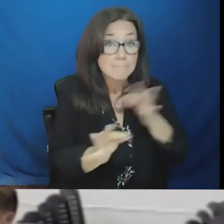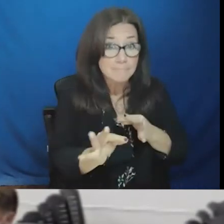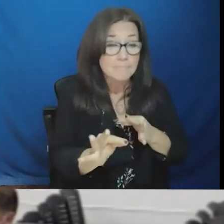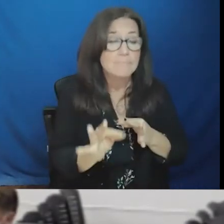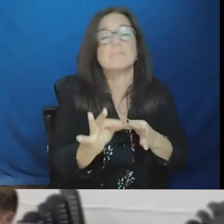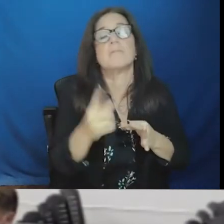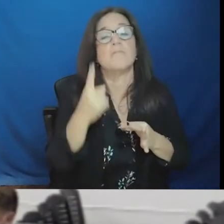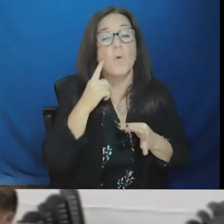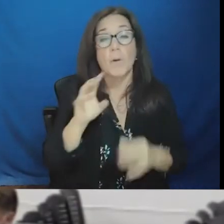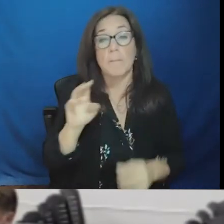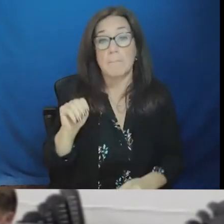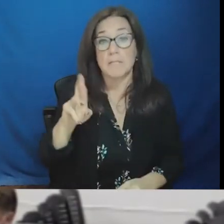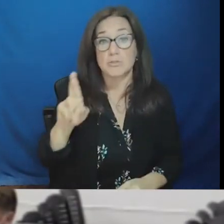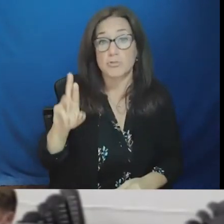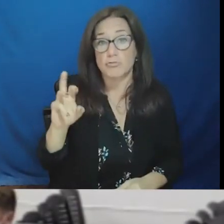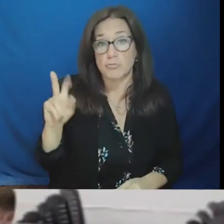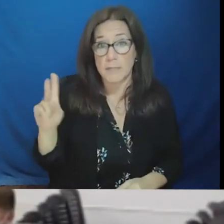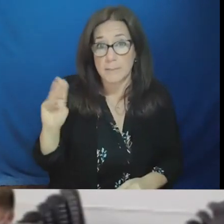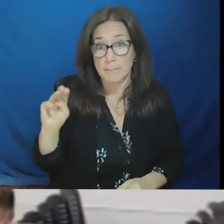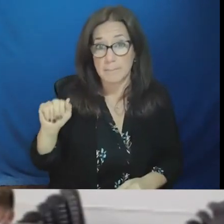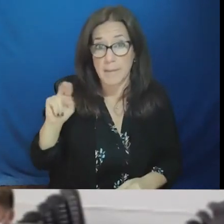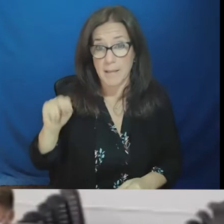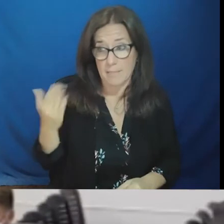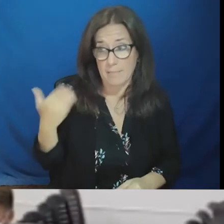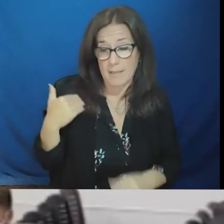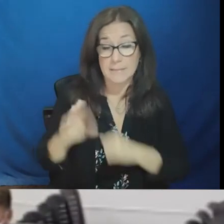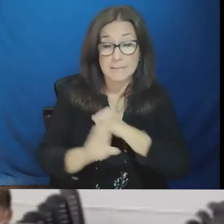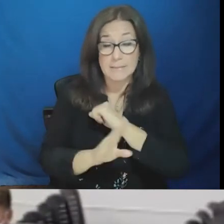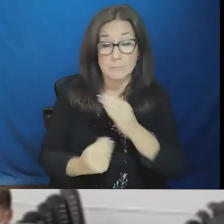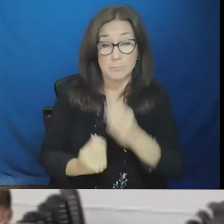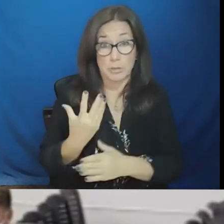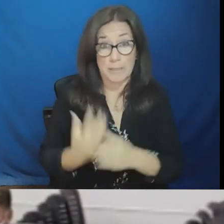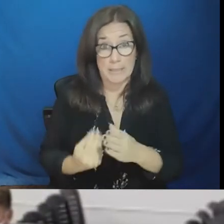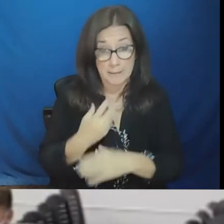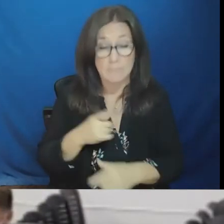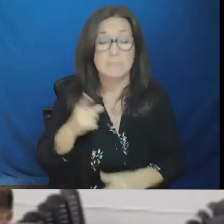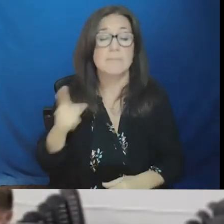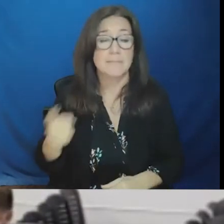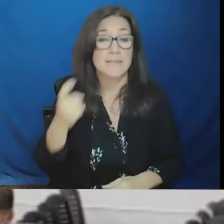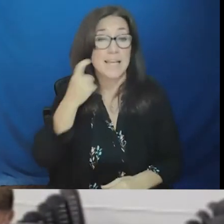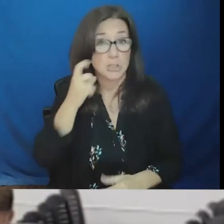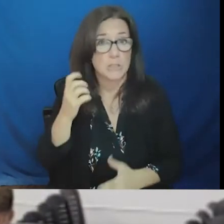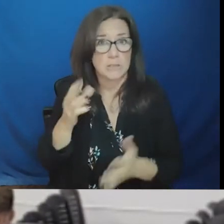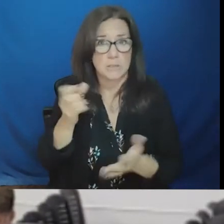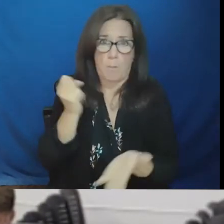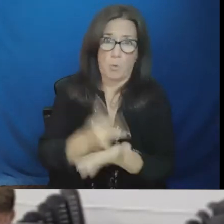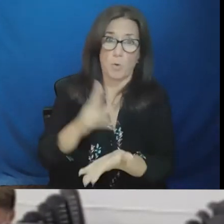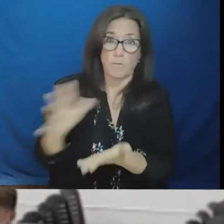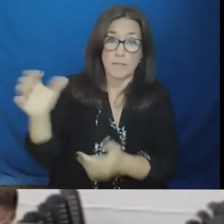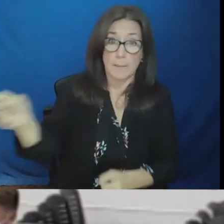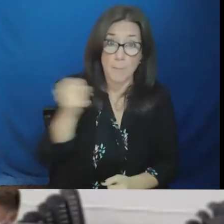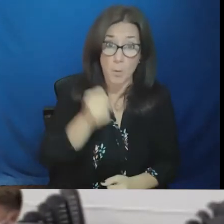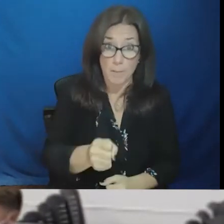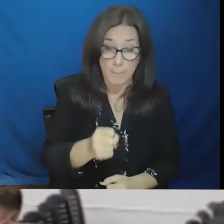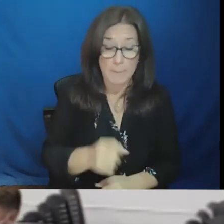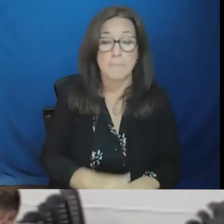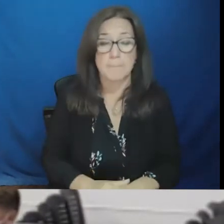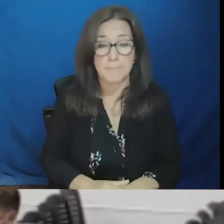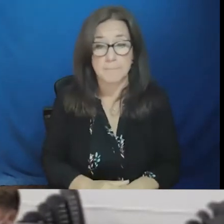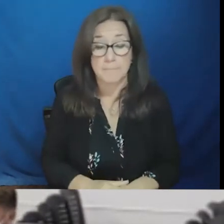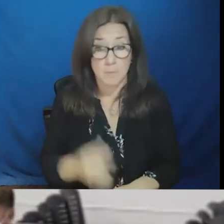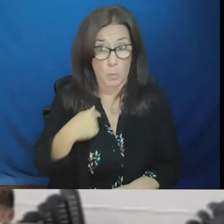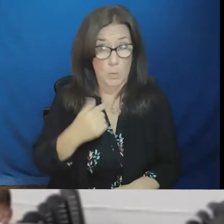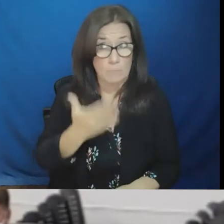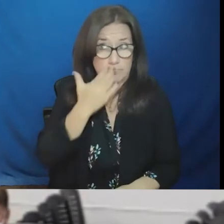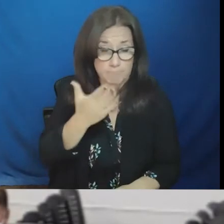and you recently approved his appointment as Chief Information Officer. This contract is, we are thankful he's agreed to the terms